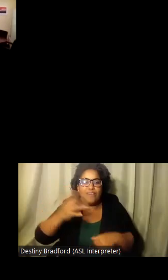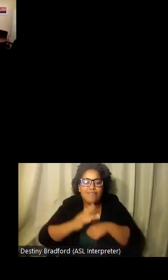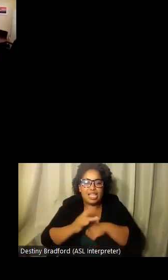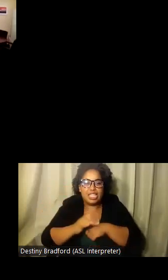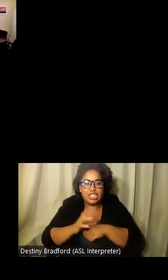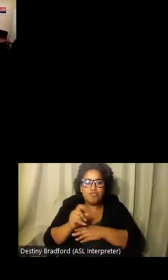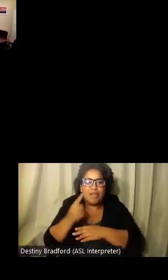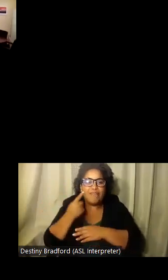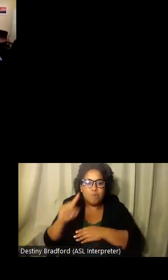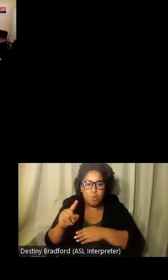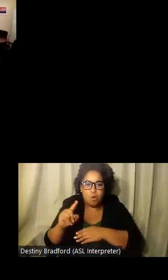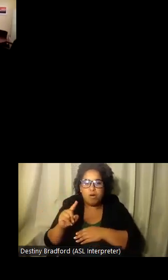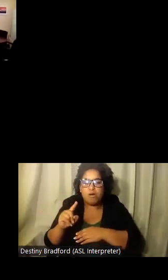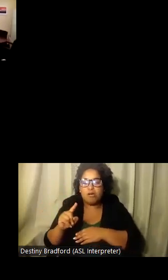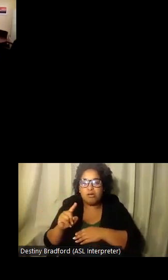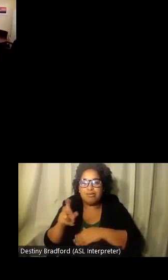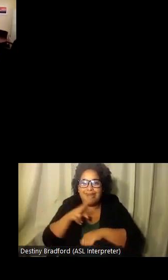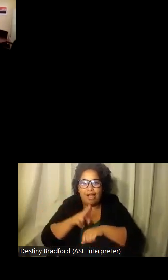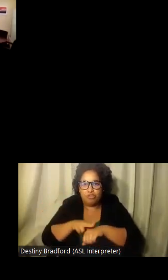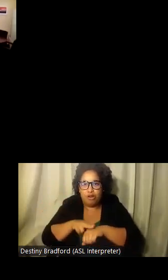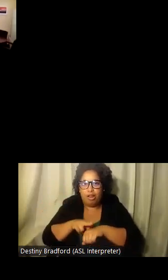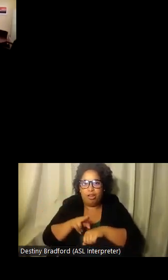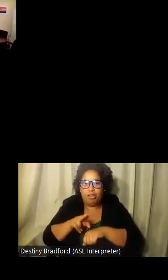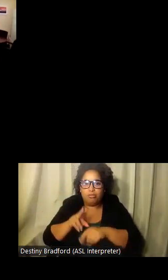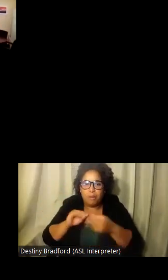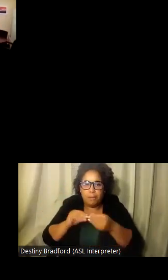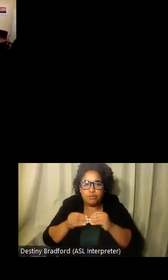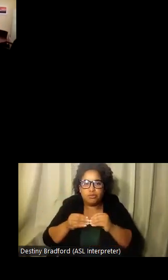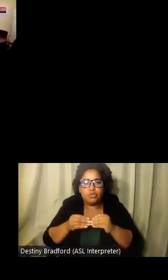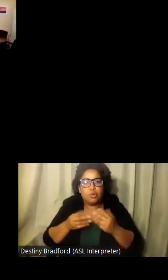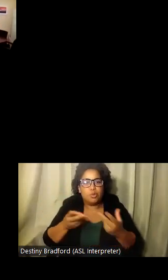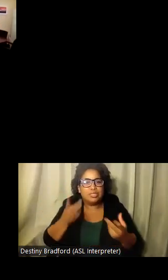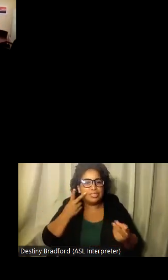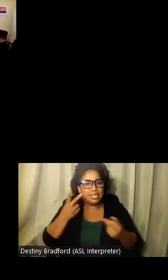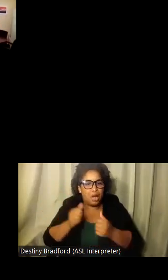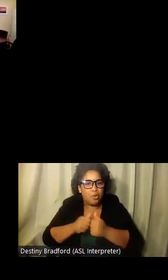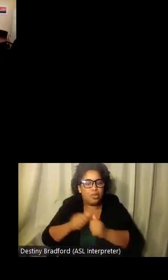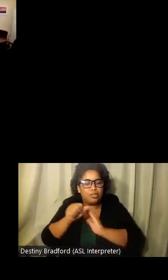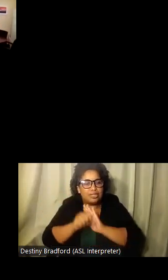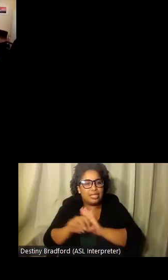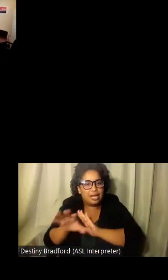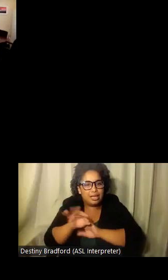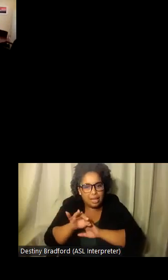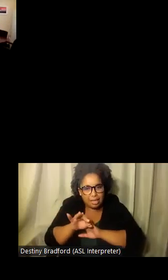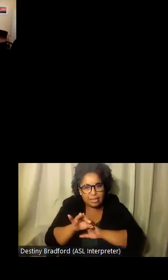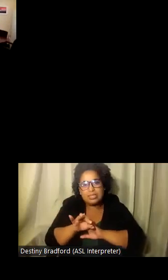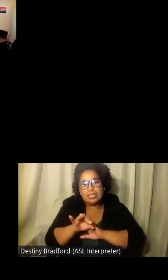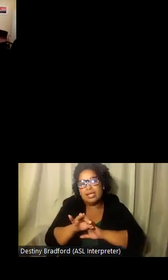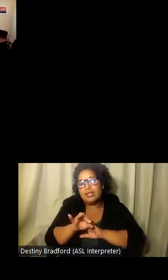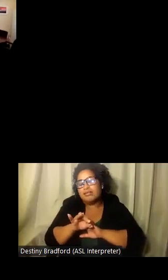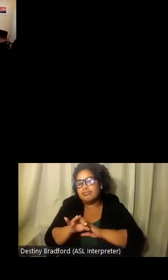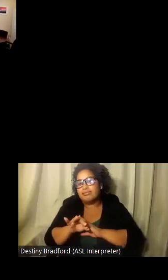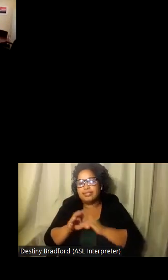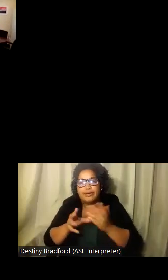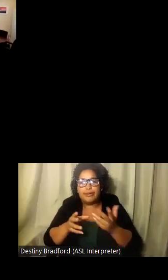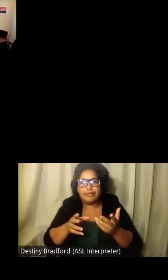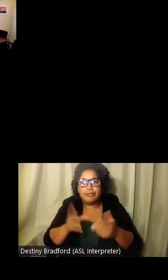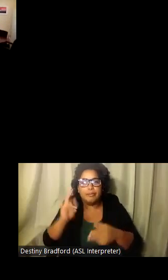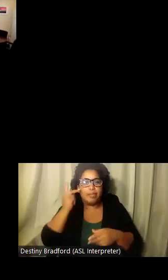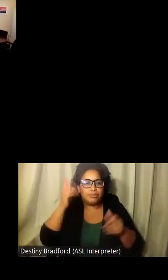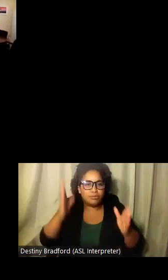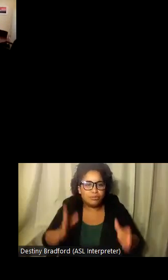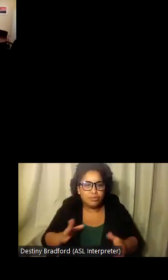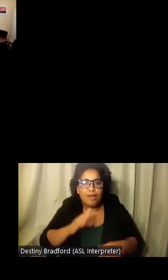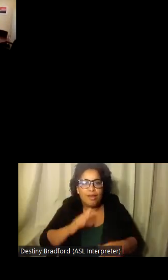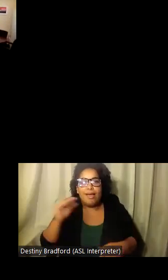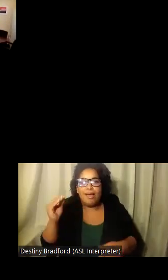been a focus of conversation with our state elected officials, with policymakers, with our state office for people with developmental